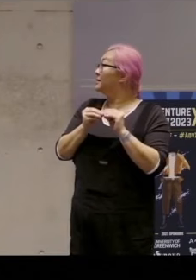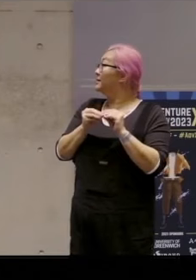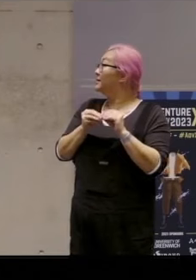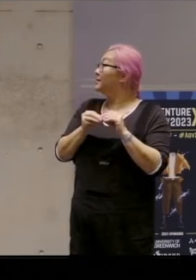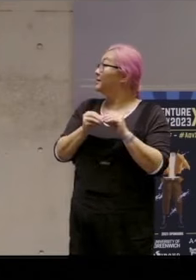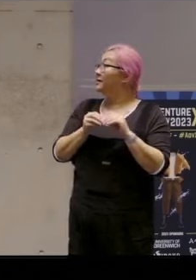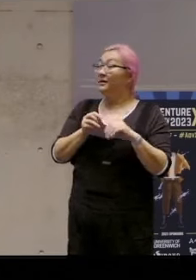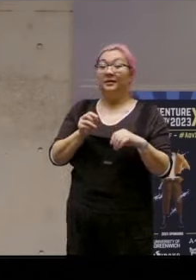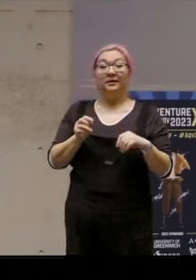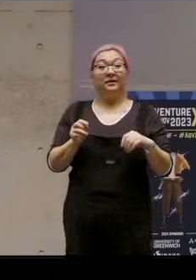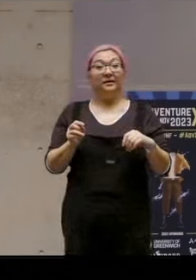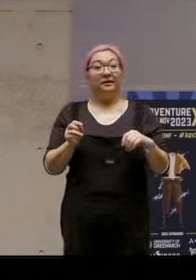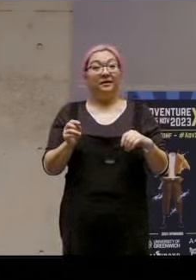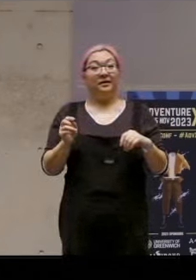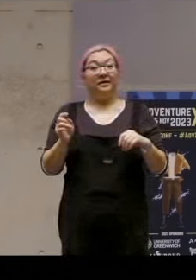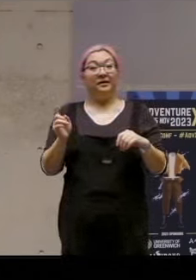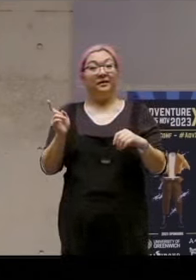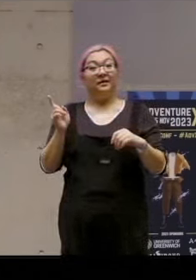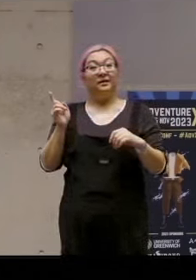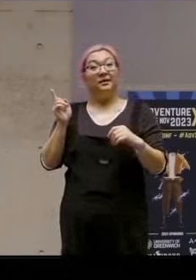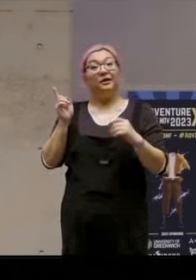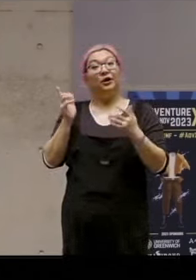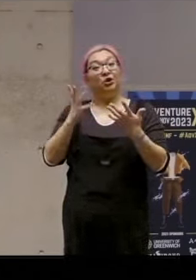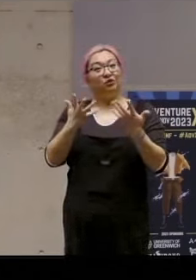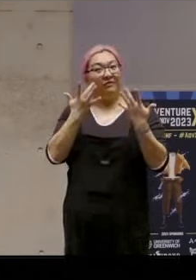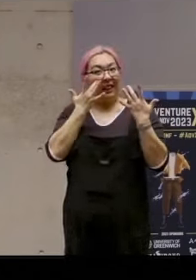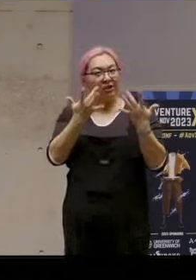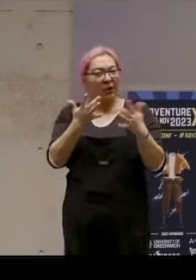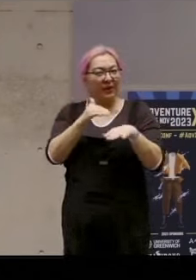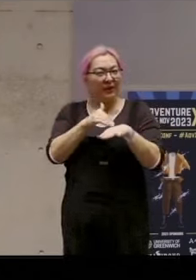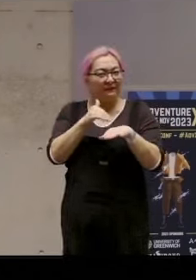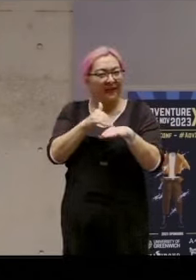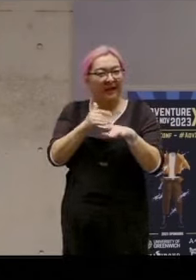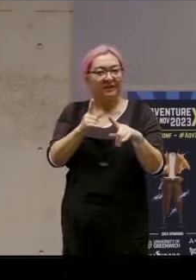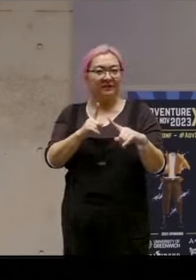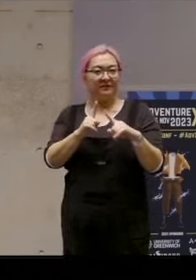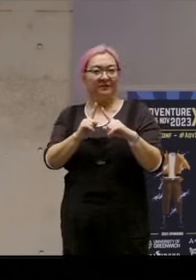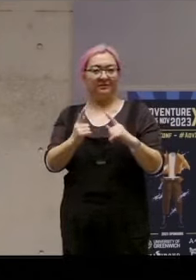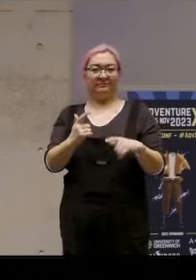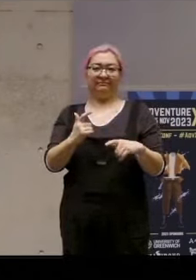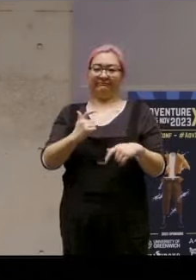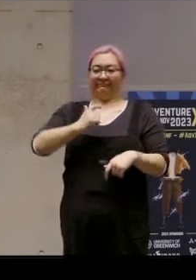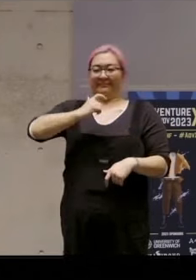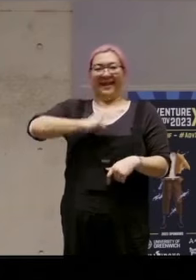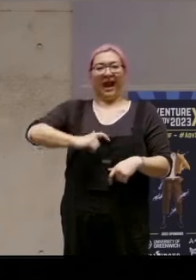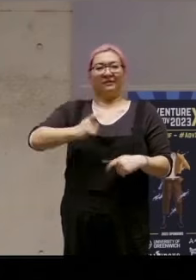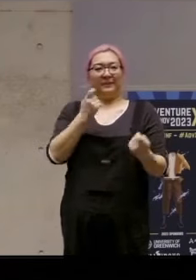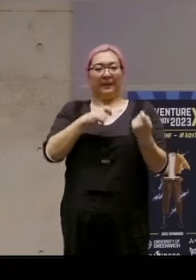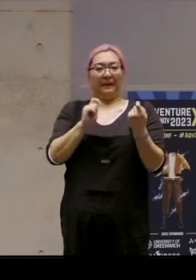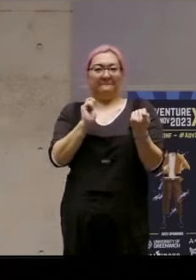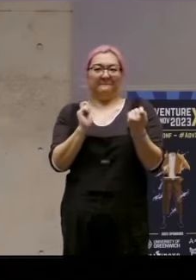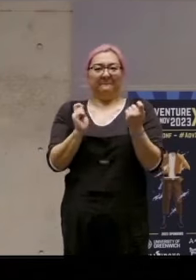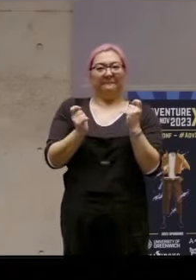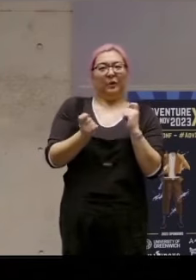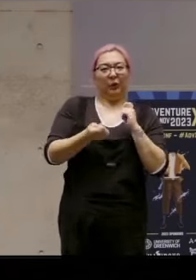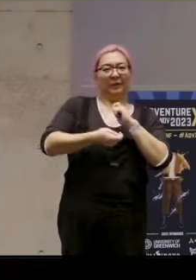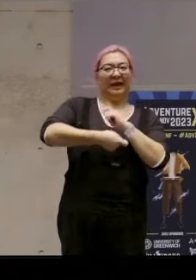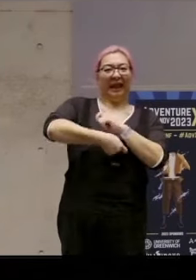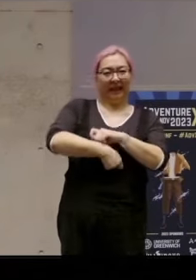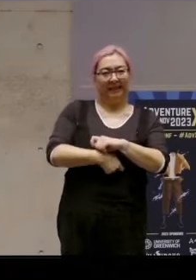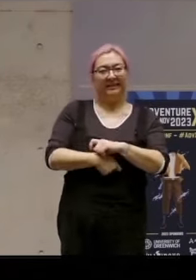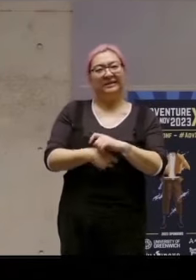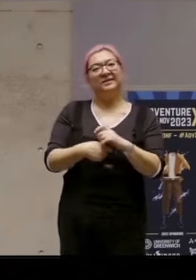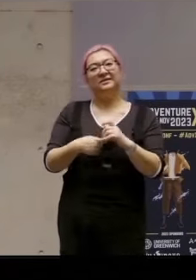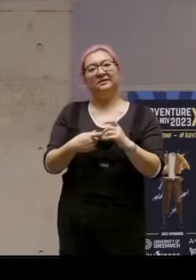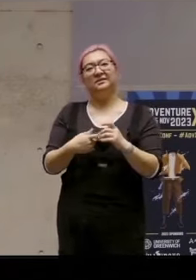adventures on many titles you have gone through. But Mutation of JB is one of those rare titles that really nailed it